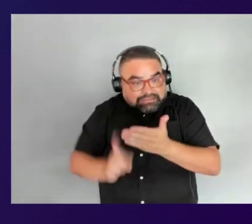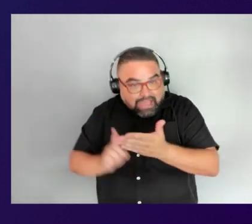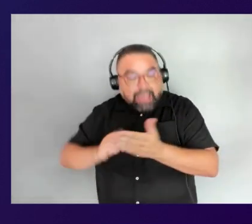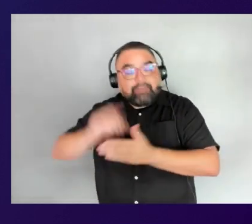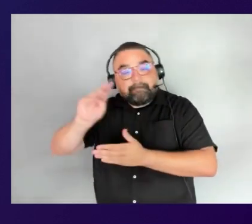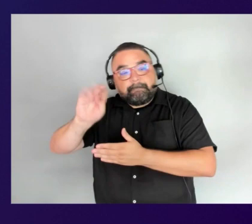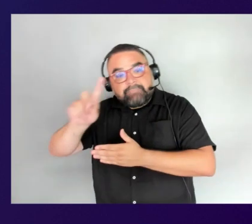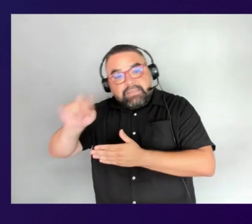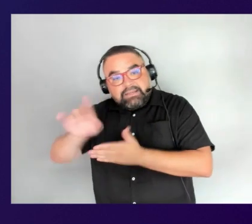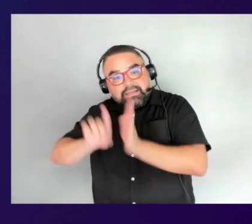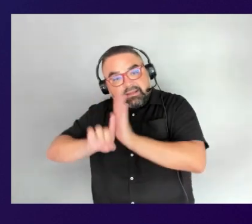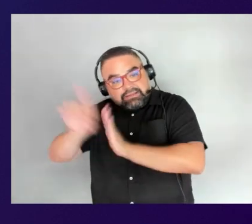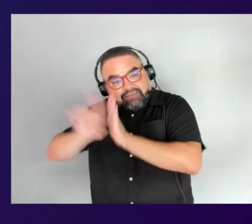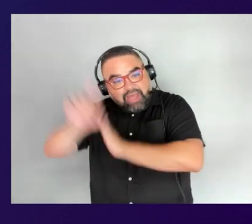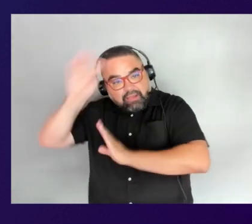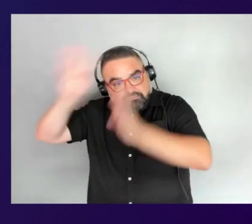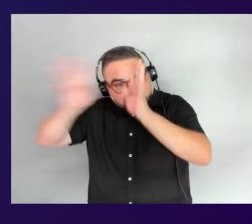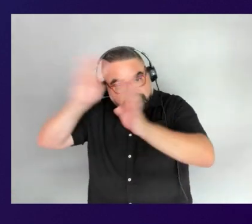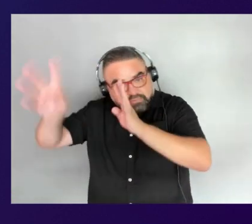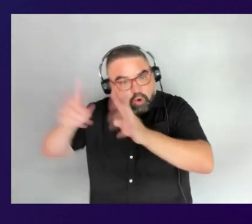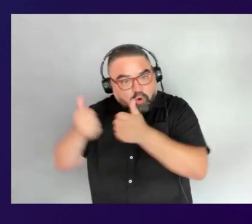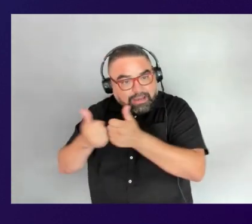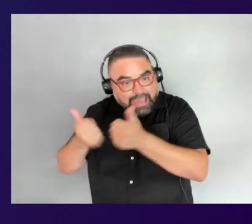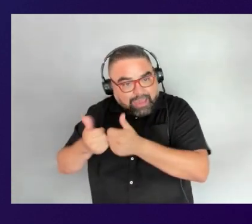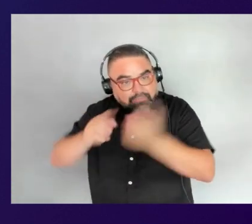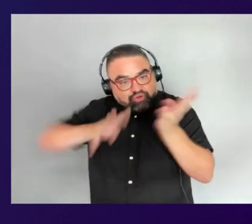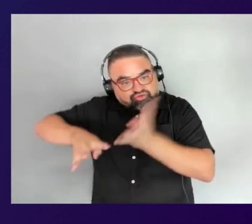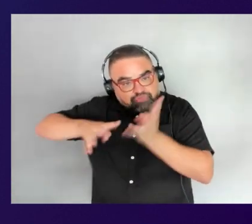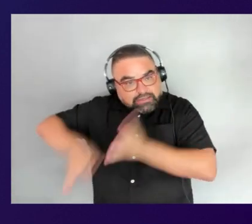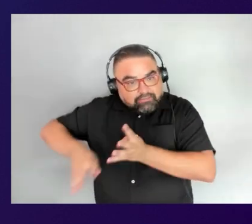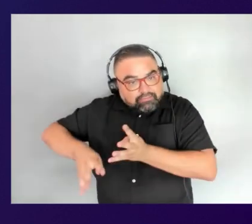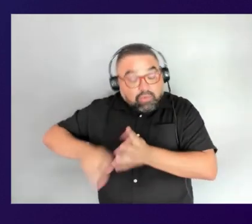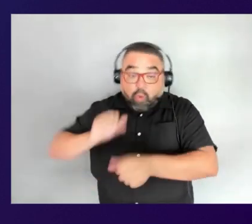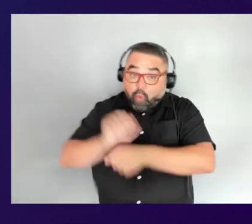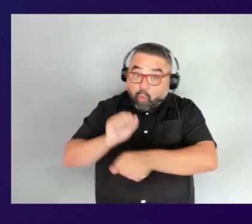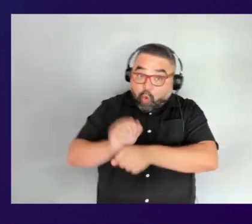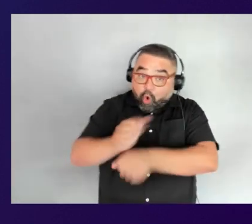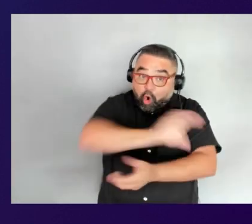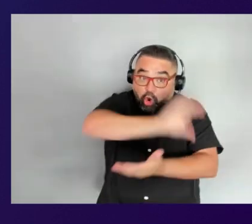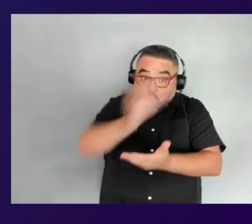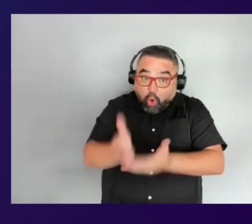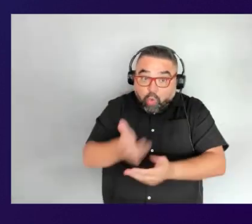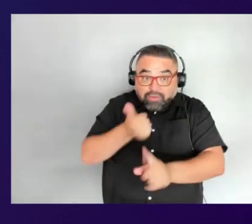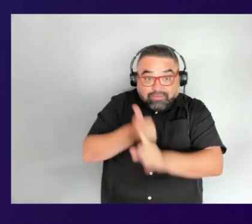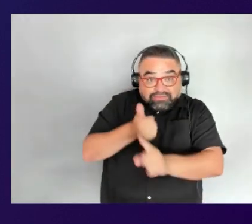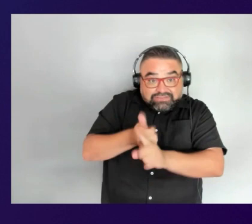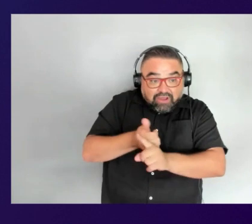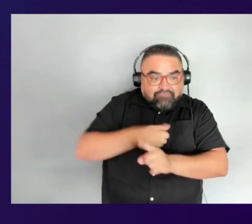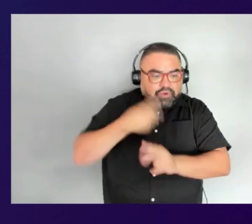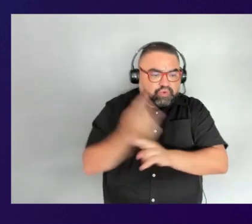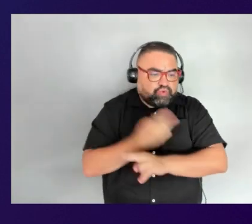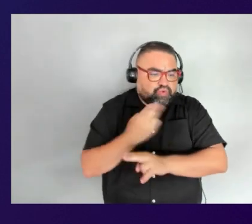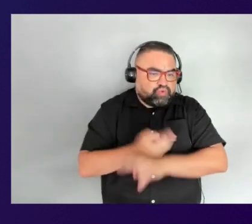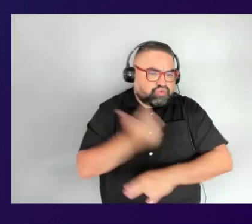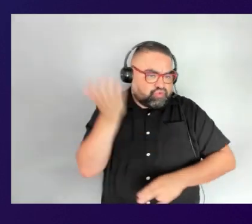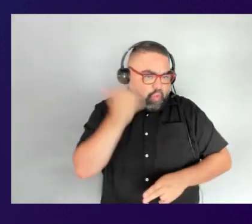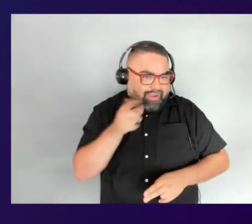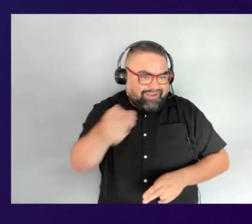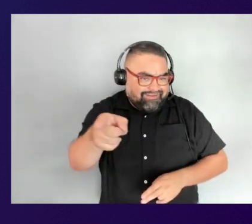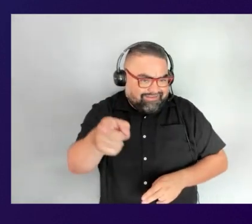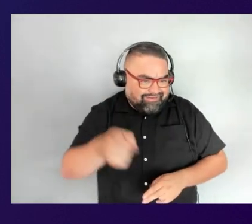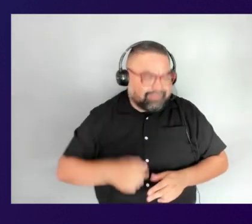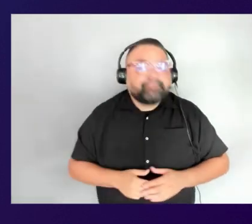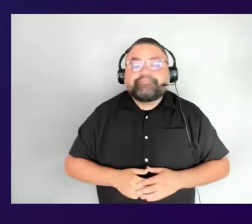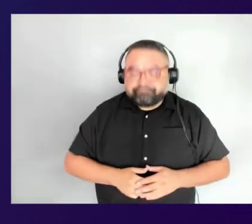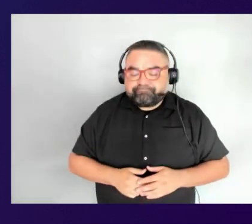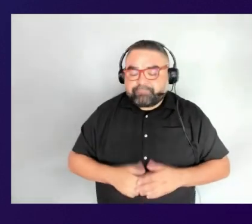game development and streaming. These are workloads where customers, the reason they're using Amazon FSx for OpenZFS is a lot of these customers,